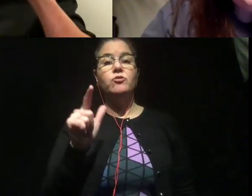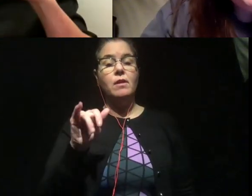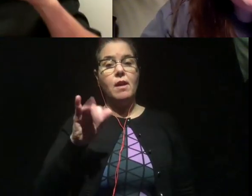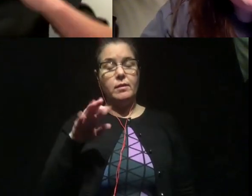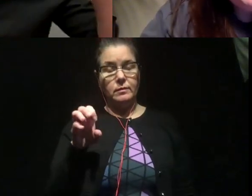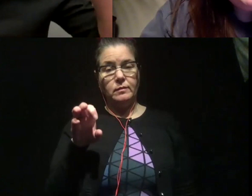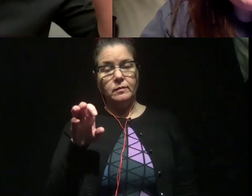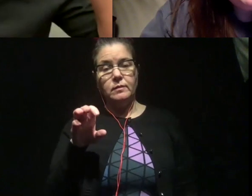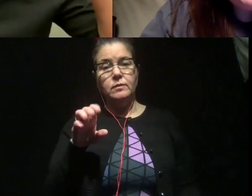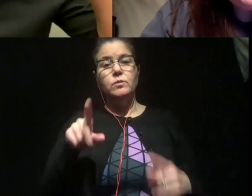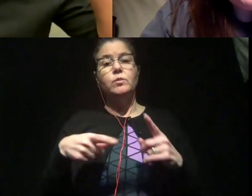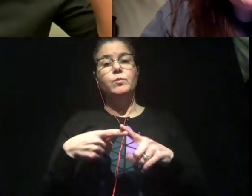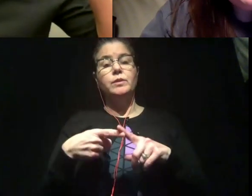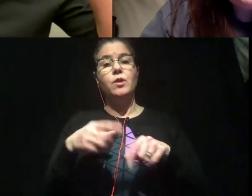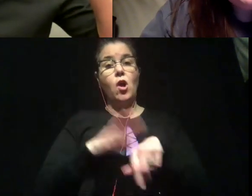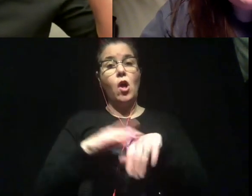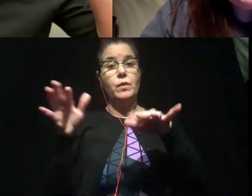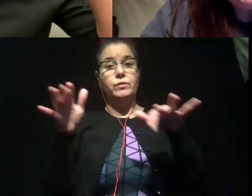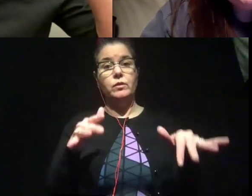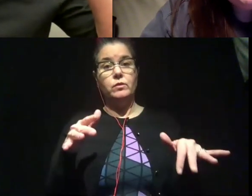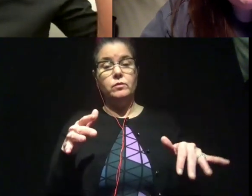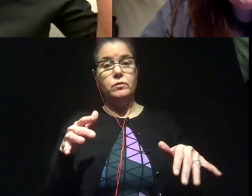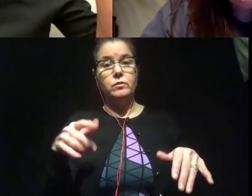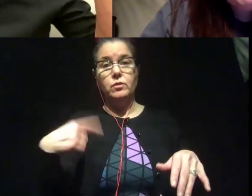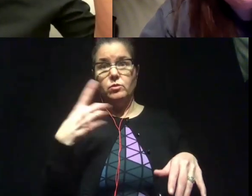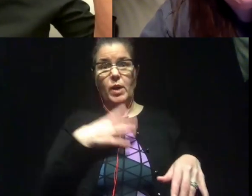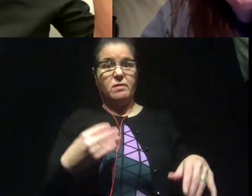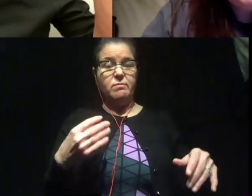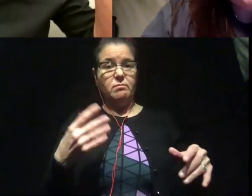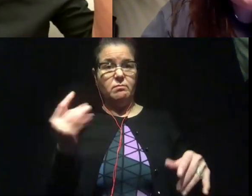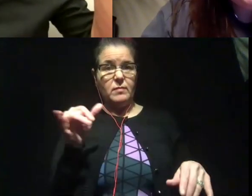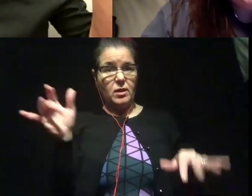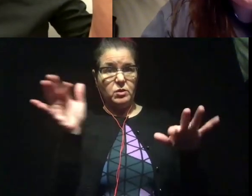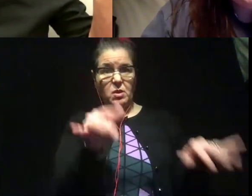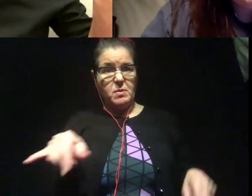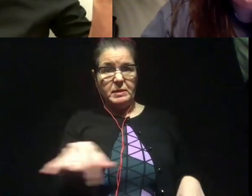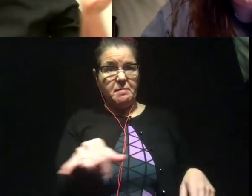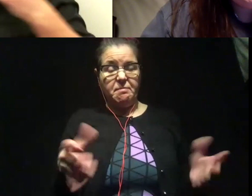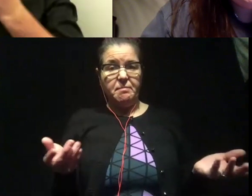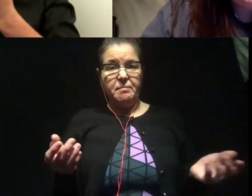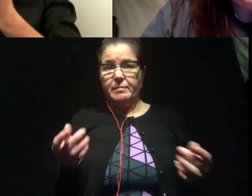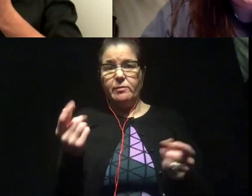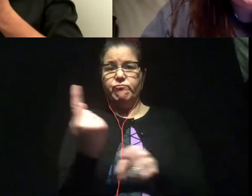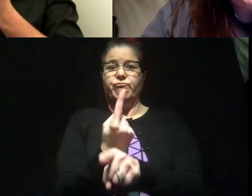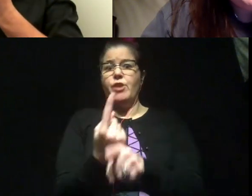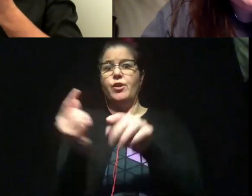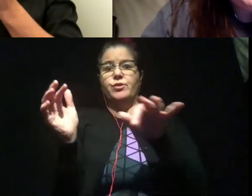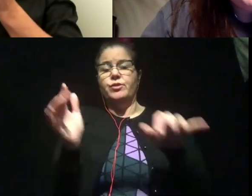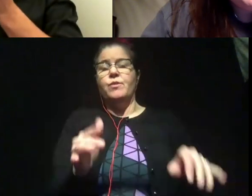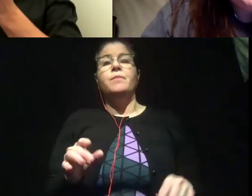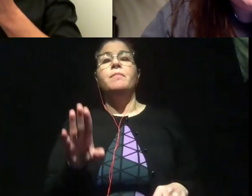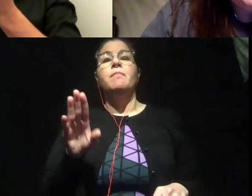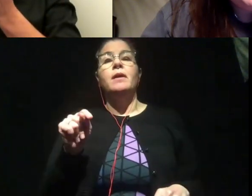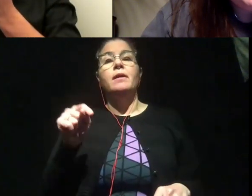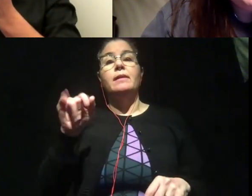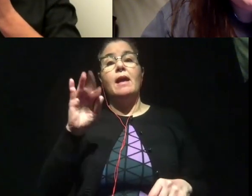when we're on the snow, it looks just white, like snow. It's just like snow that anybody else has seen. But